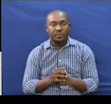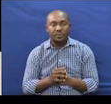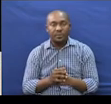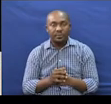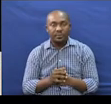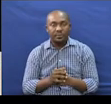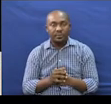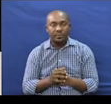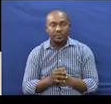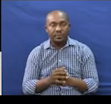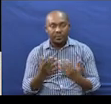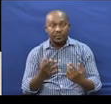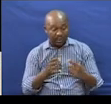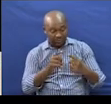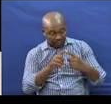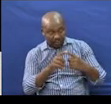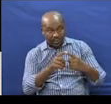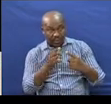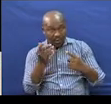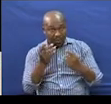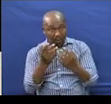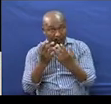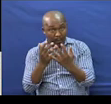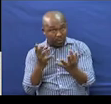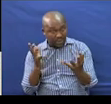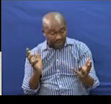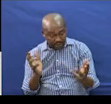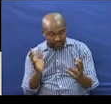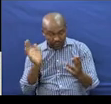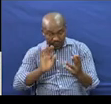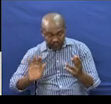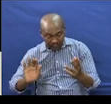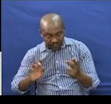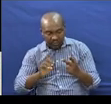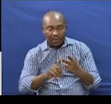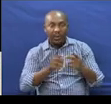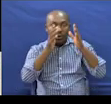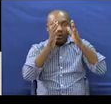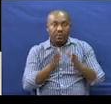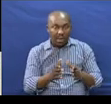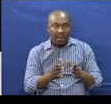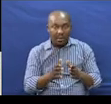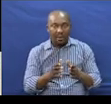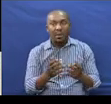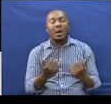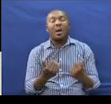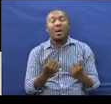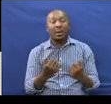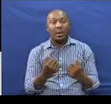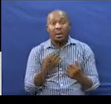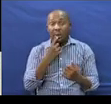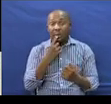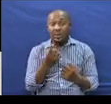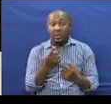now we have the new words here, humans. So it is very simple. A number of people, where it is, where we said numbers